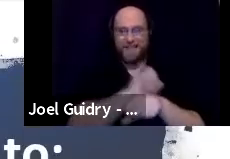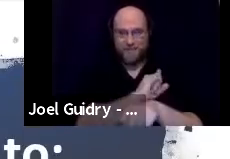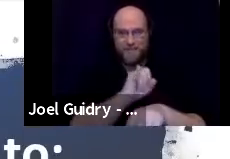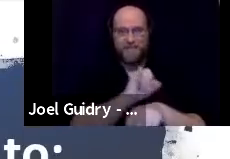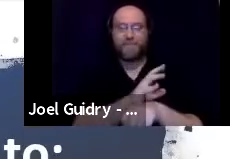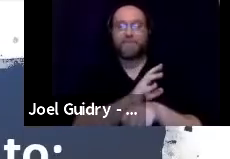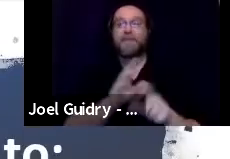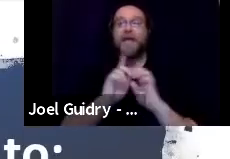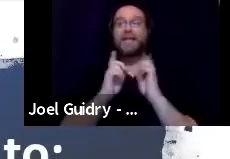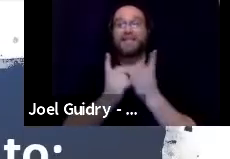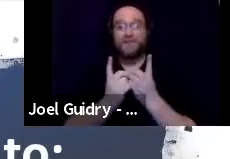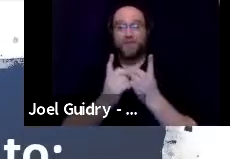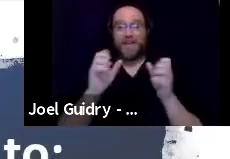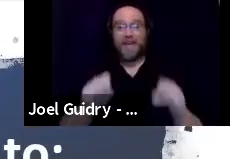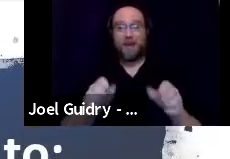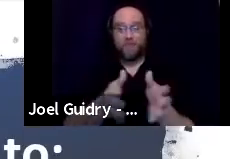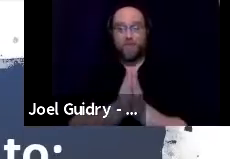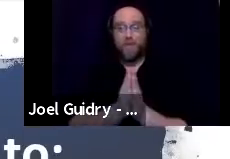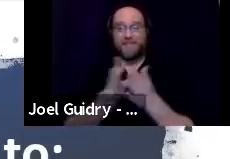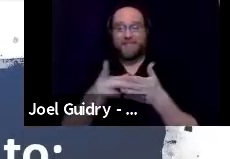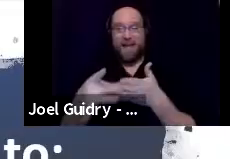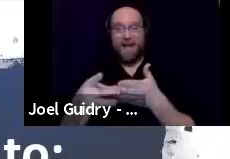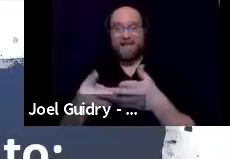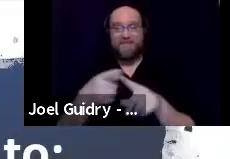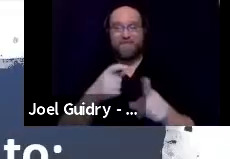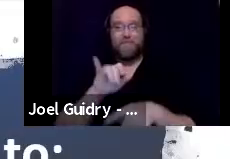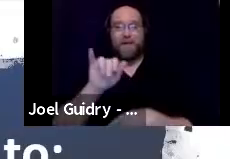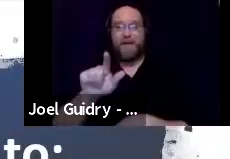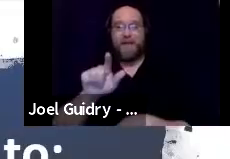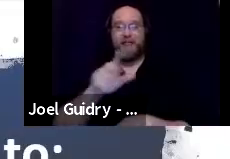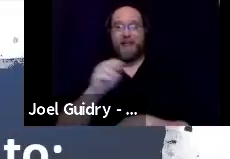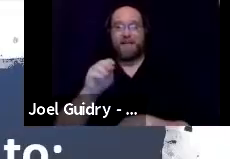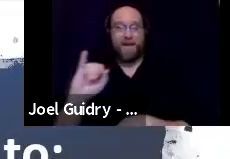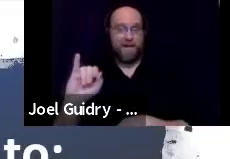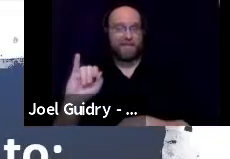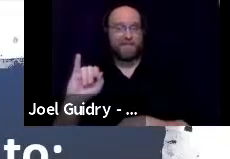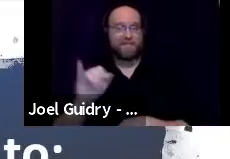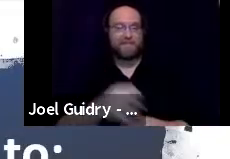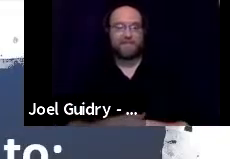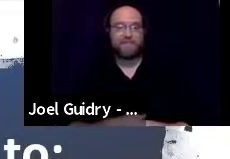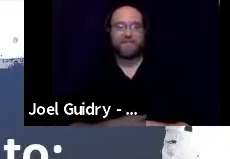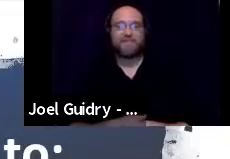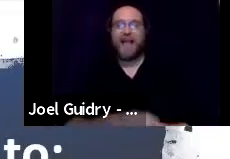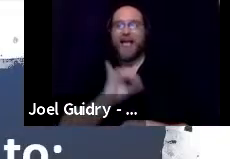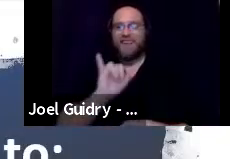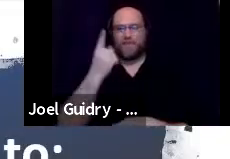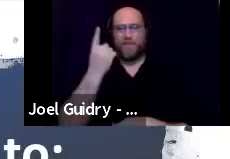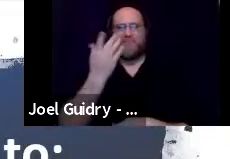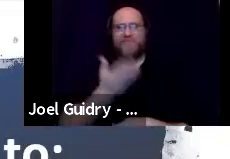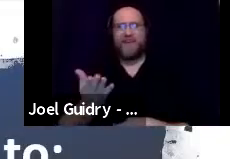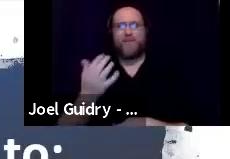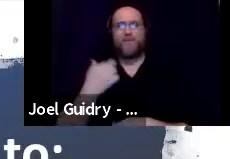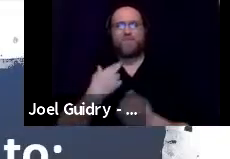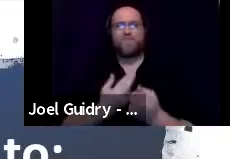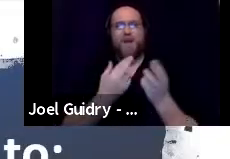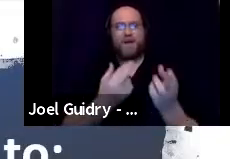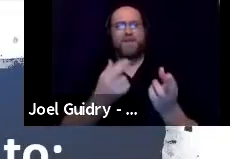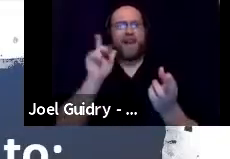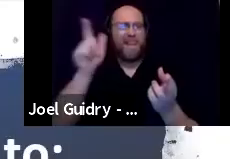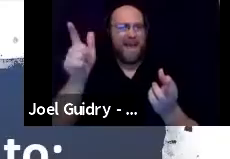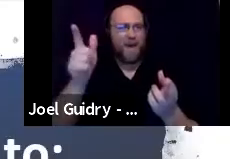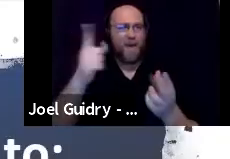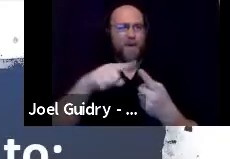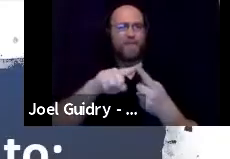from L&I, and that's one of the things we're recommending later on when we start discussing some